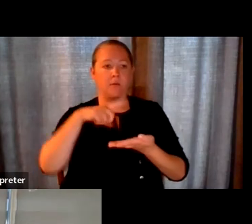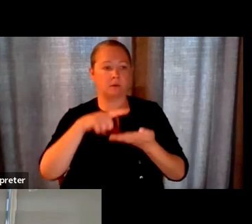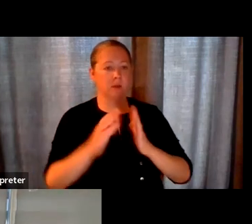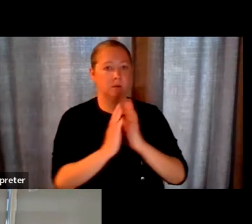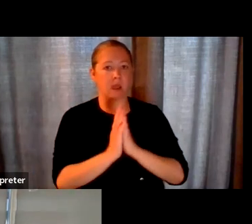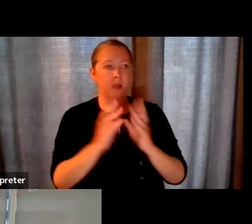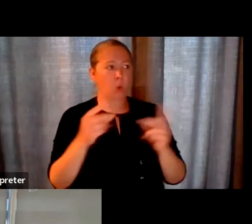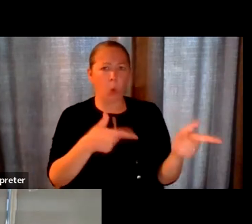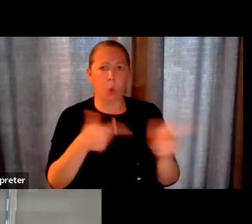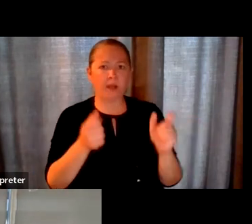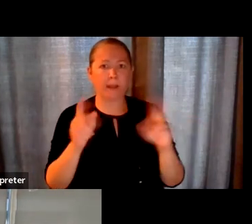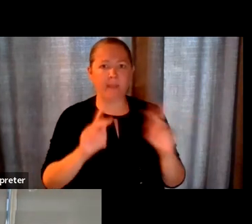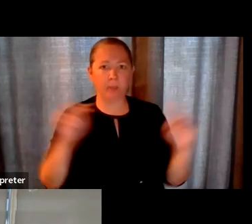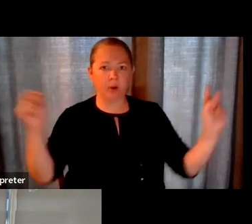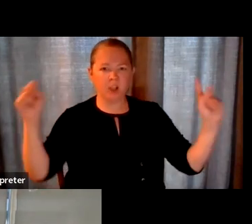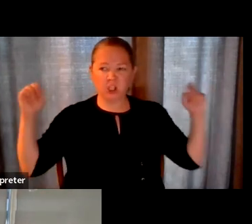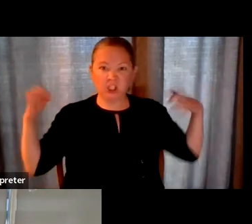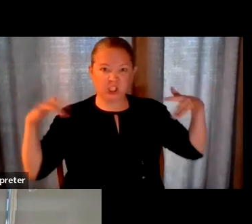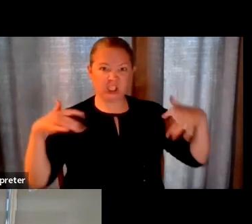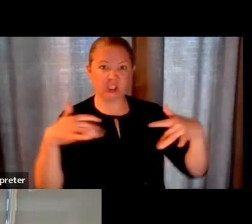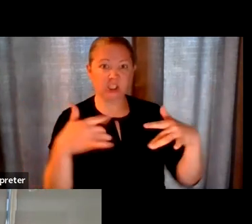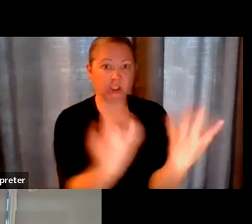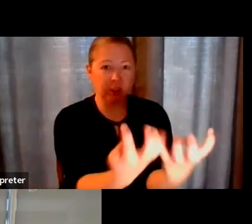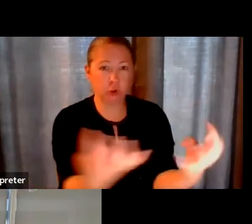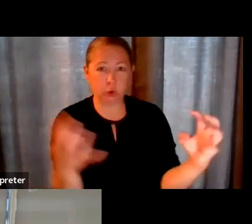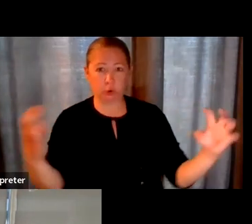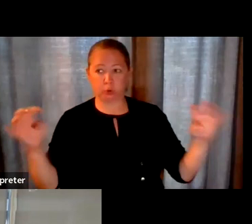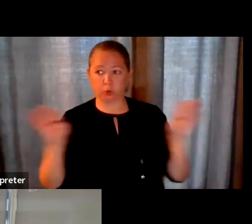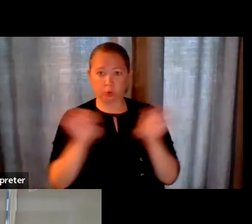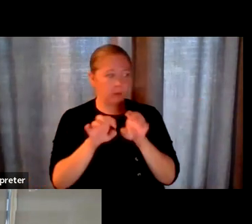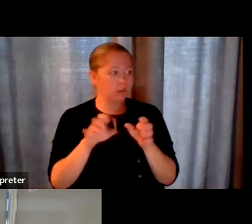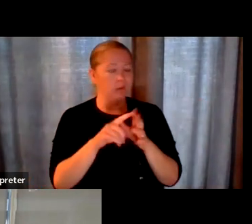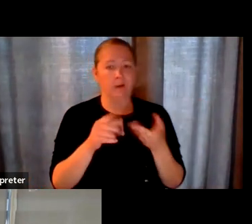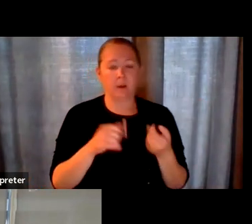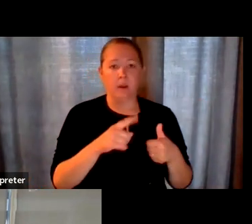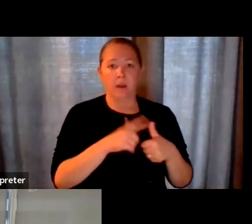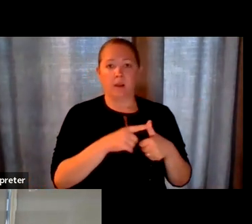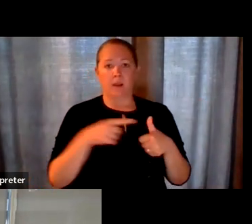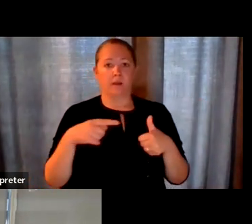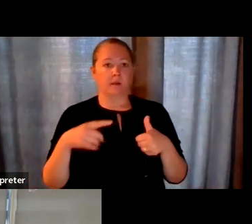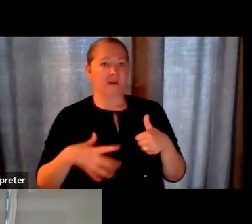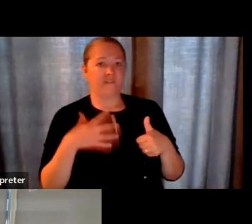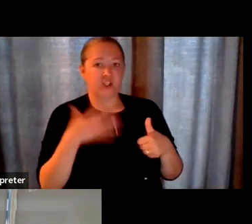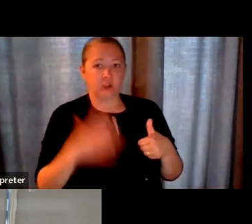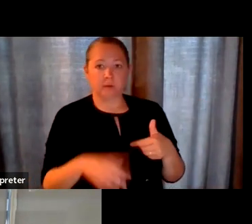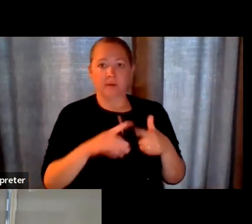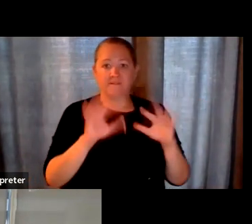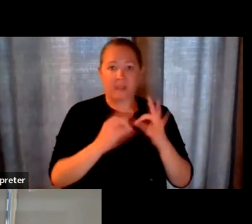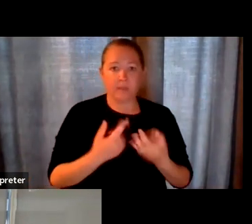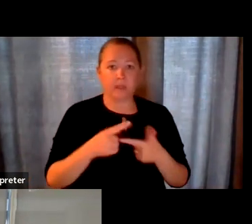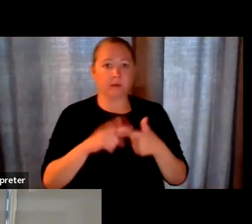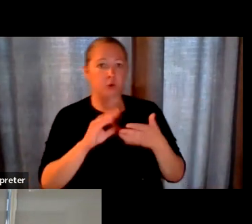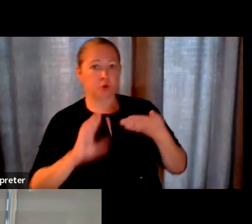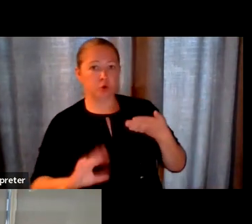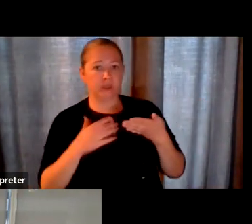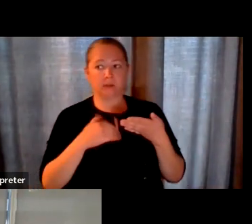surrounded him. These were students, players, fans, media, elected officials, families. They all swarmed the field in